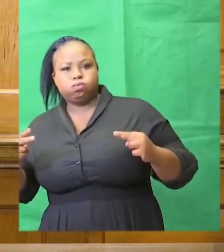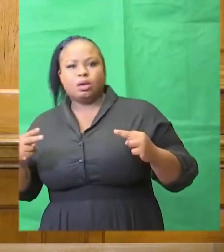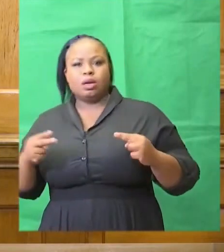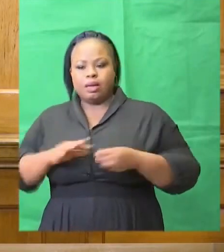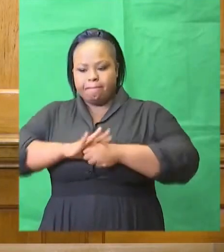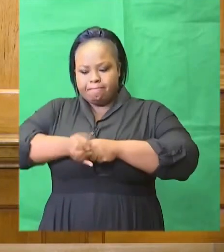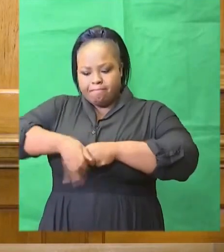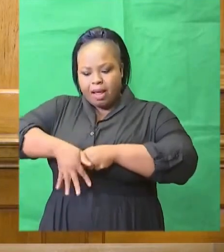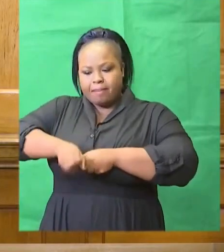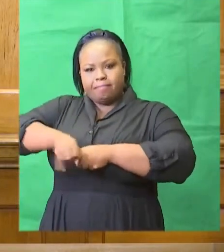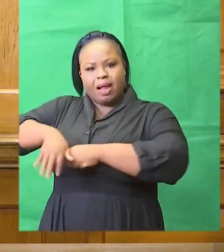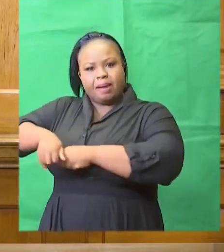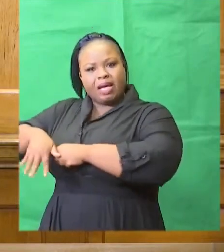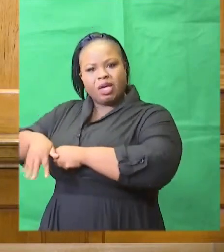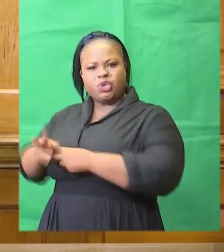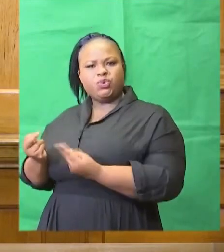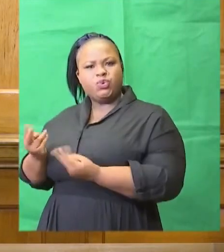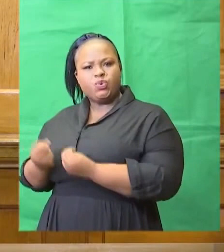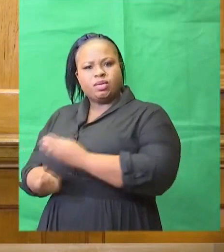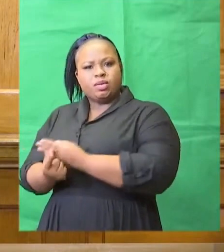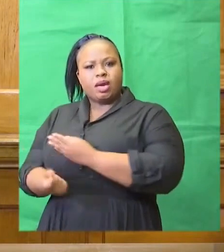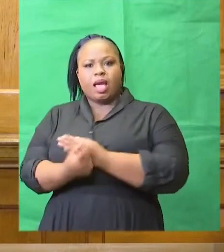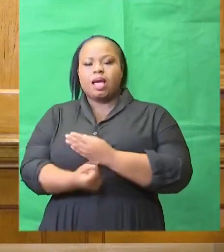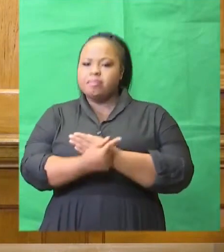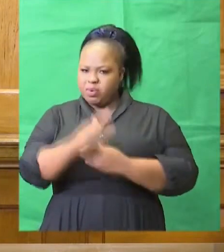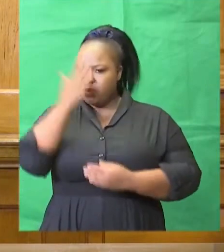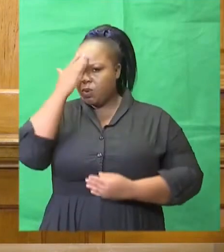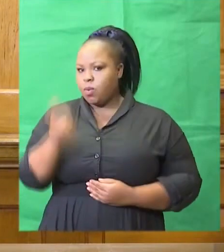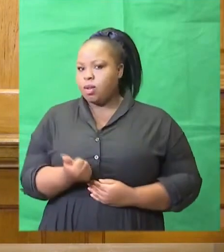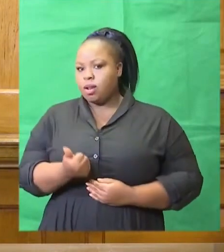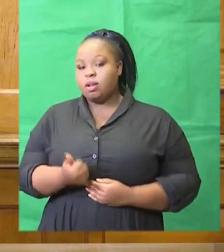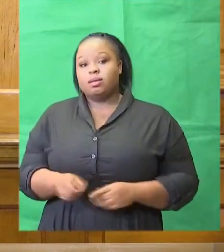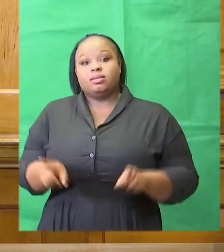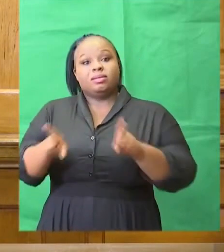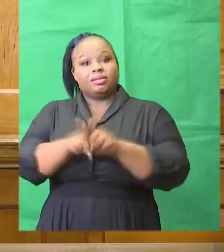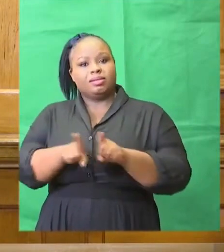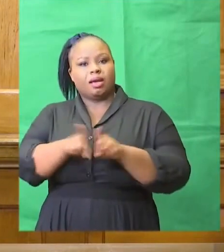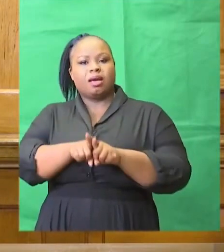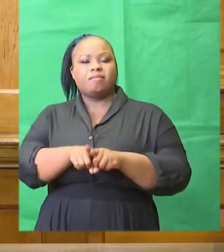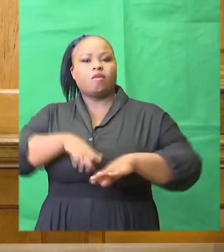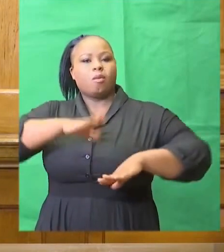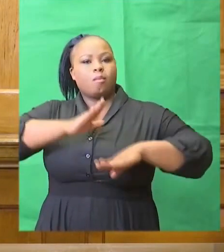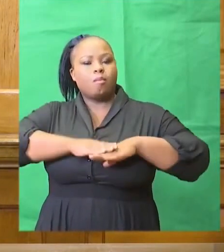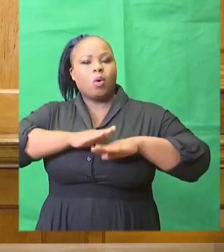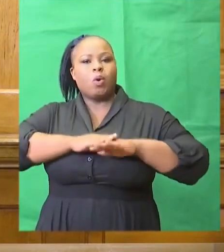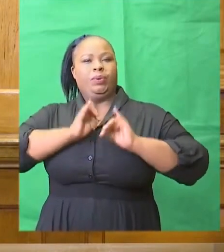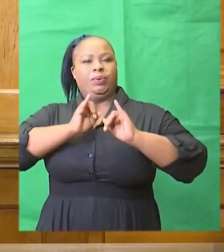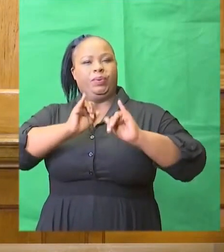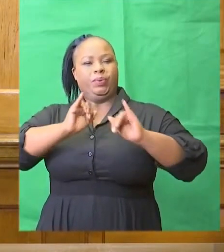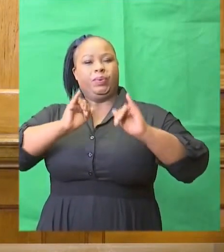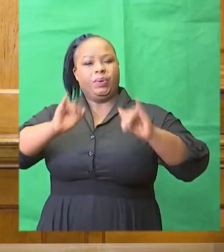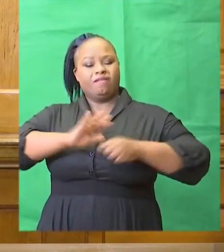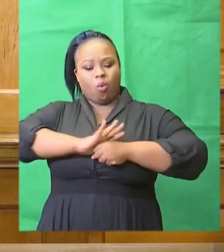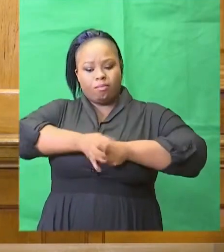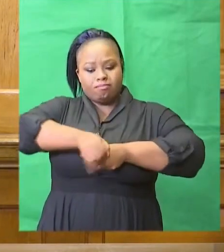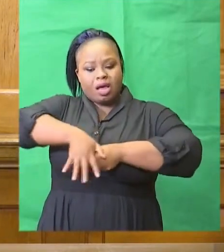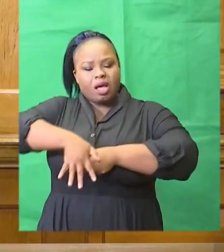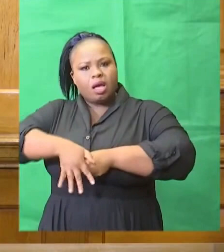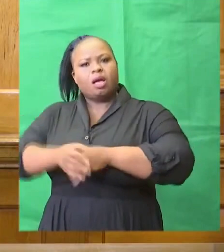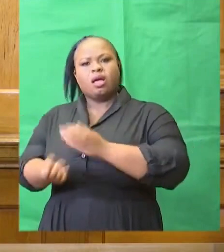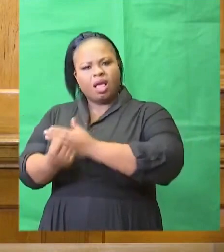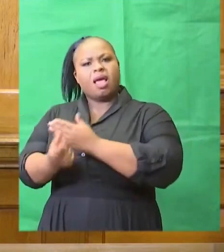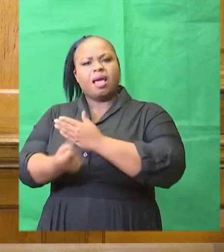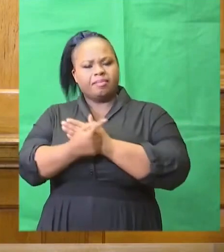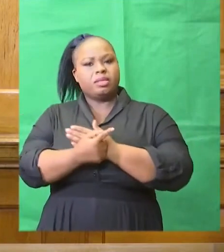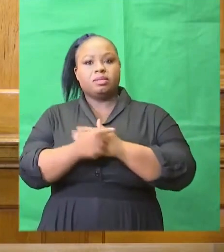new variants. We also know that the likelihood of the emergence of more severe forms of variants is increased